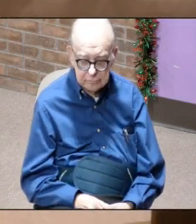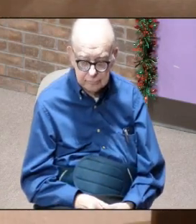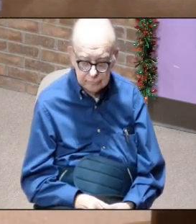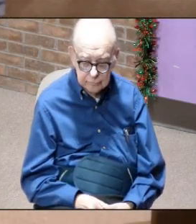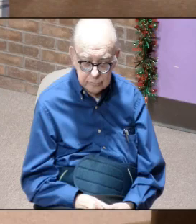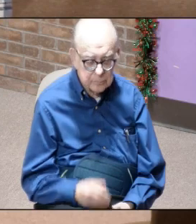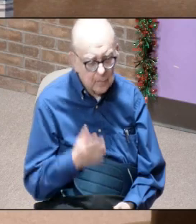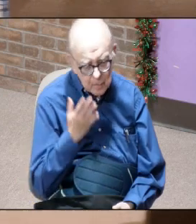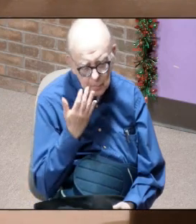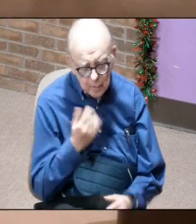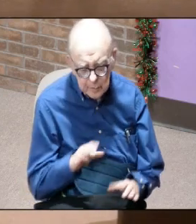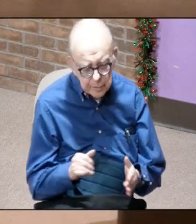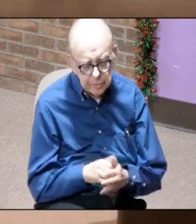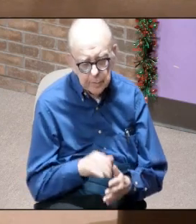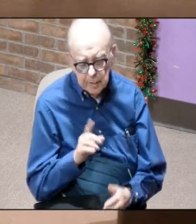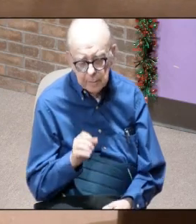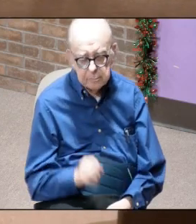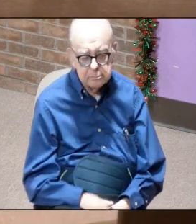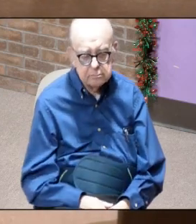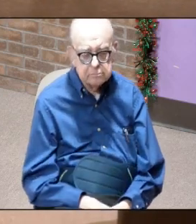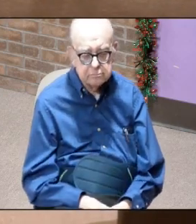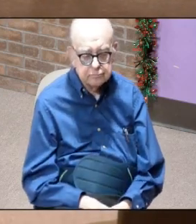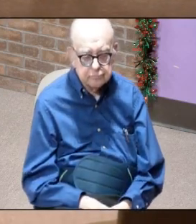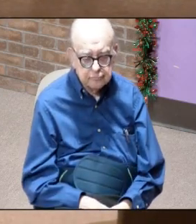Why aren't you?